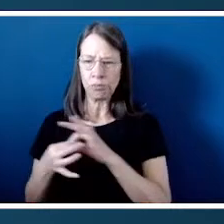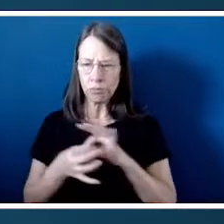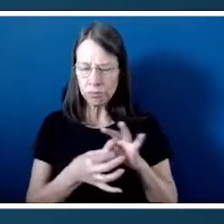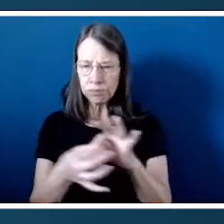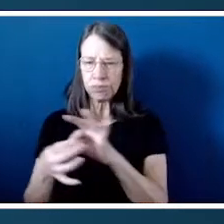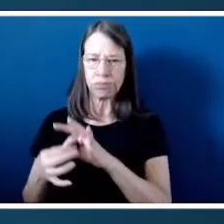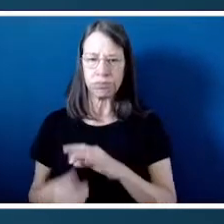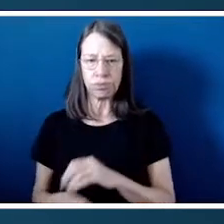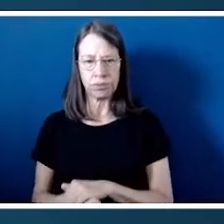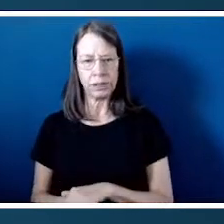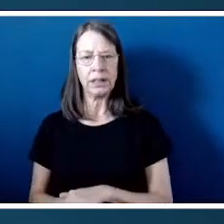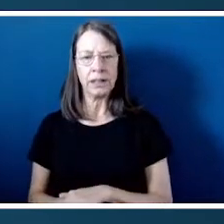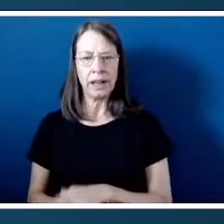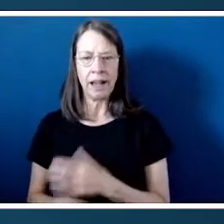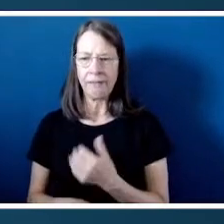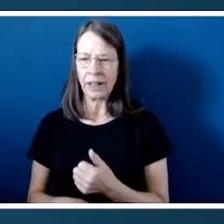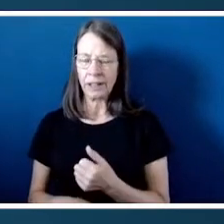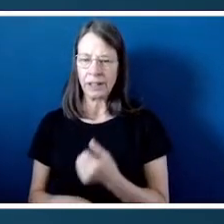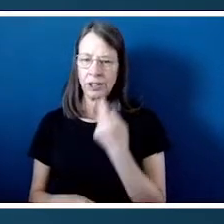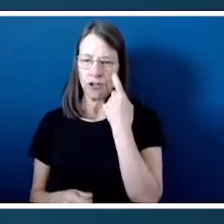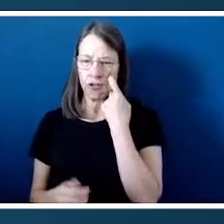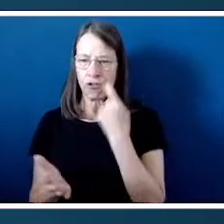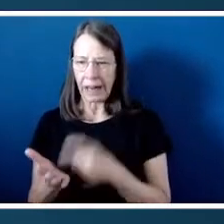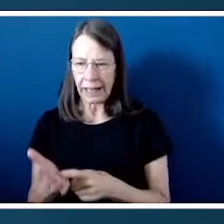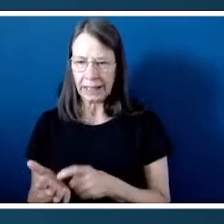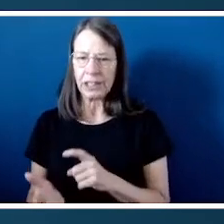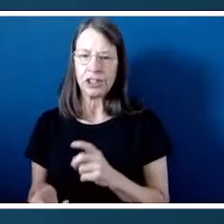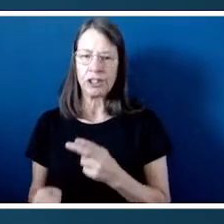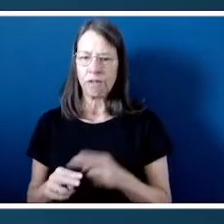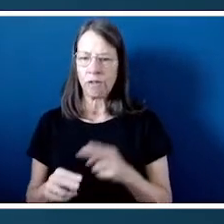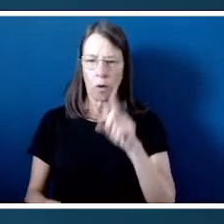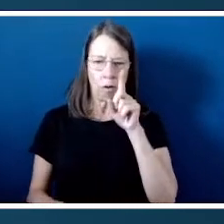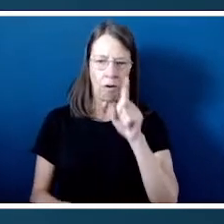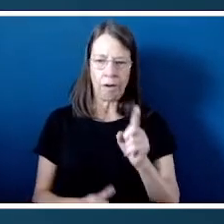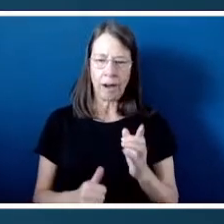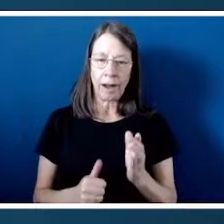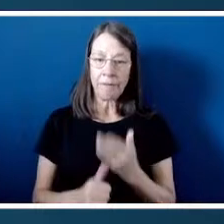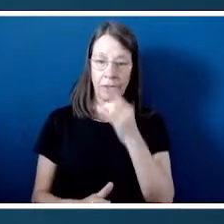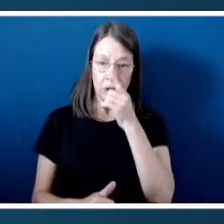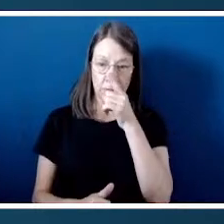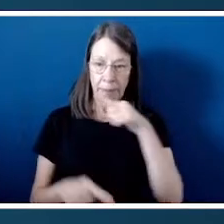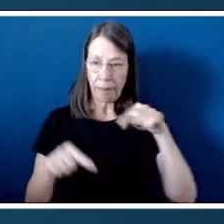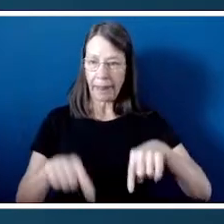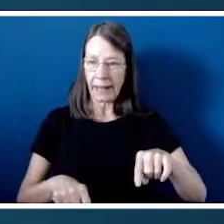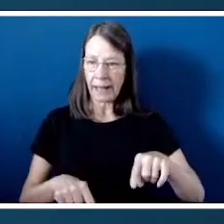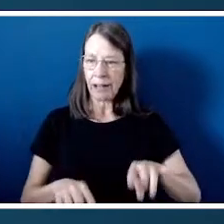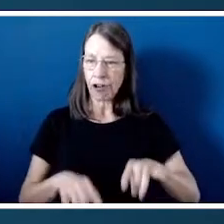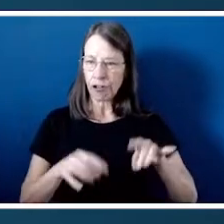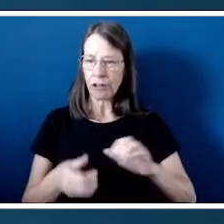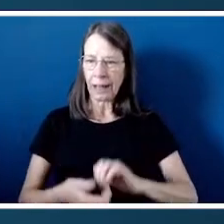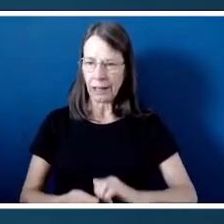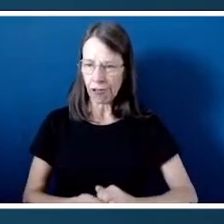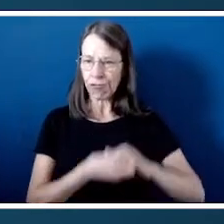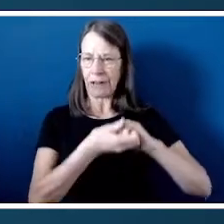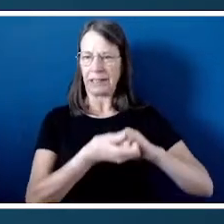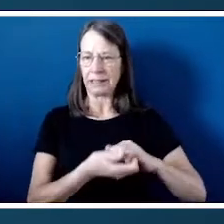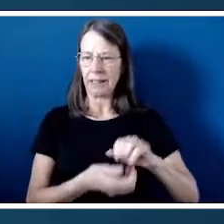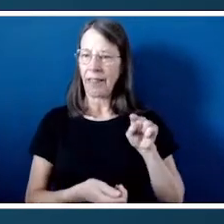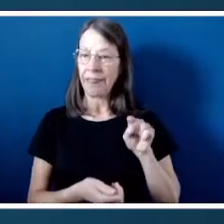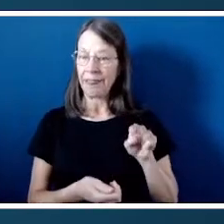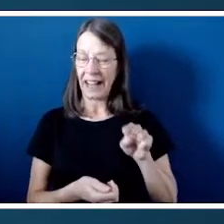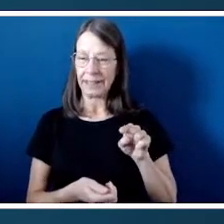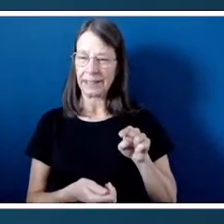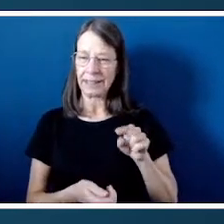self-determination, the recognition of the First Peoples in Australia as part of the overall effort to integrate,